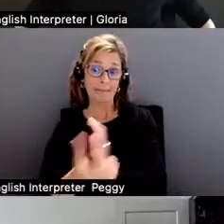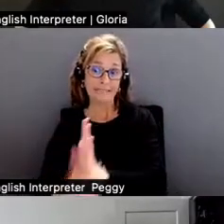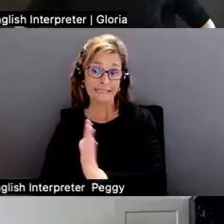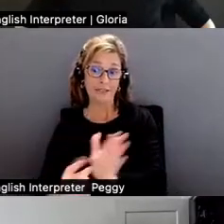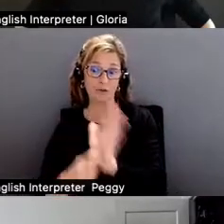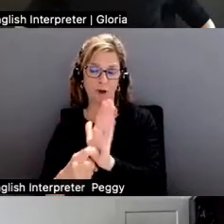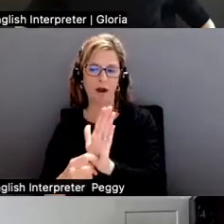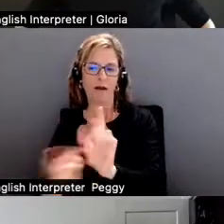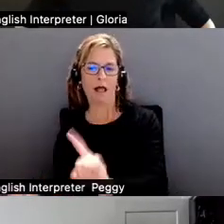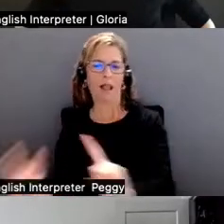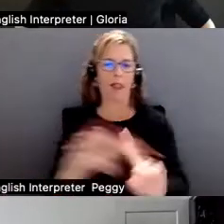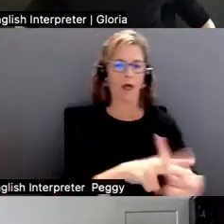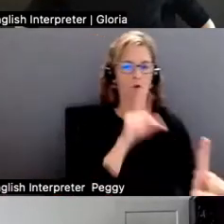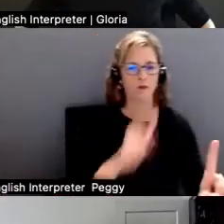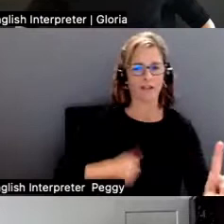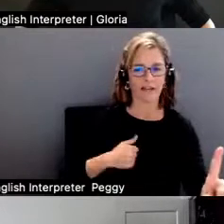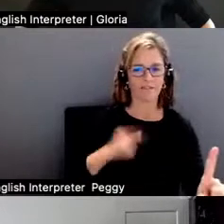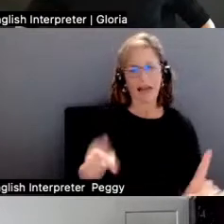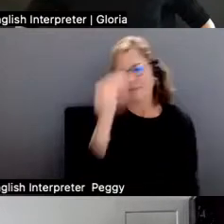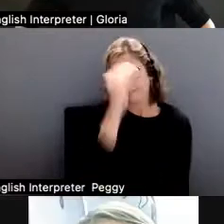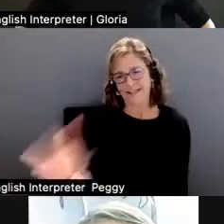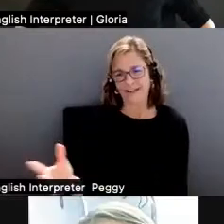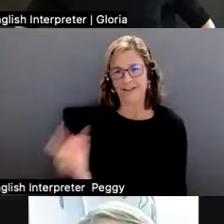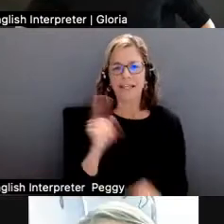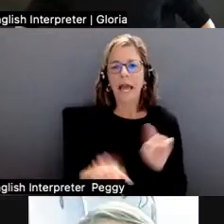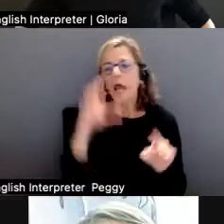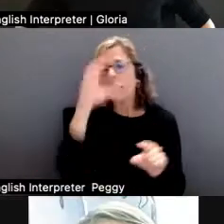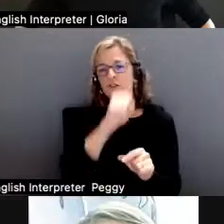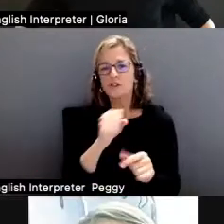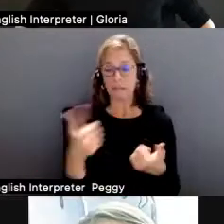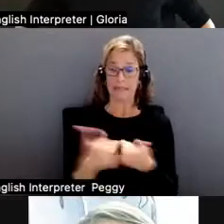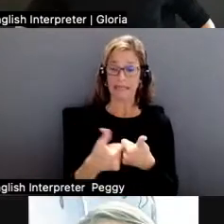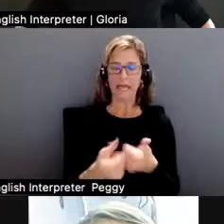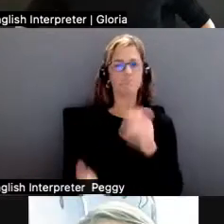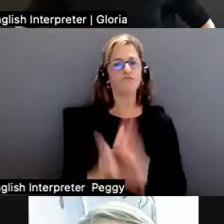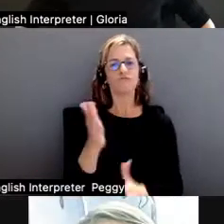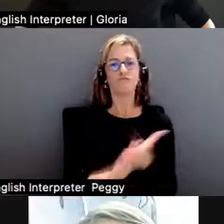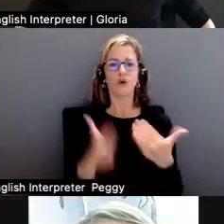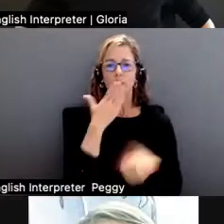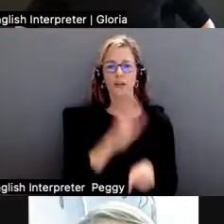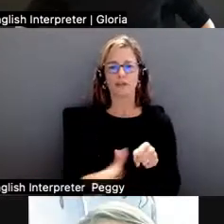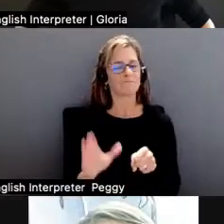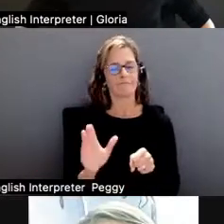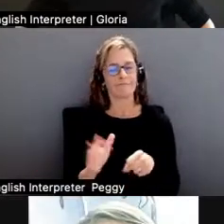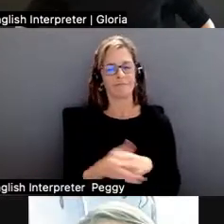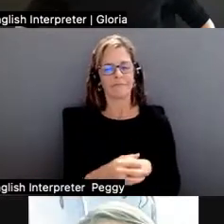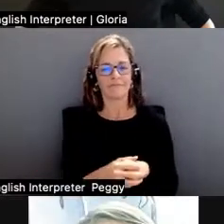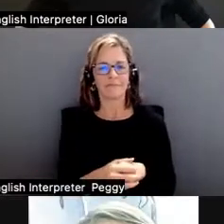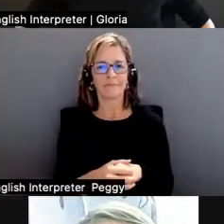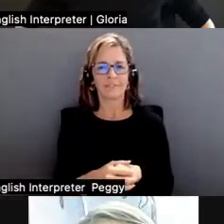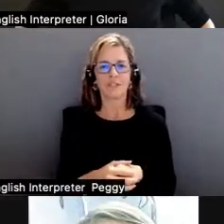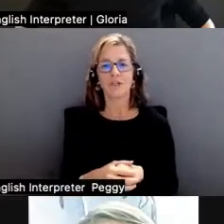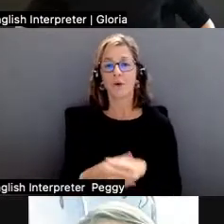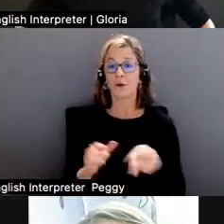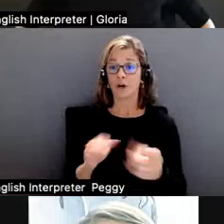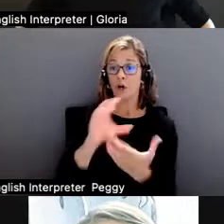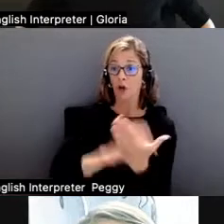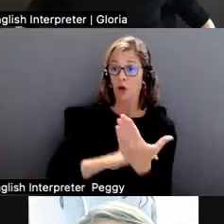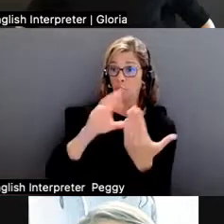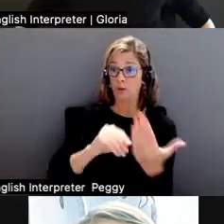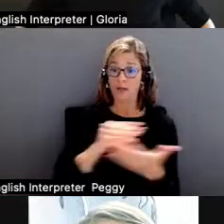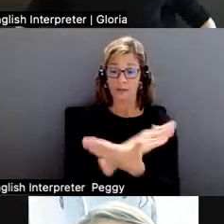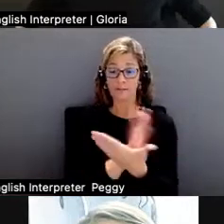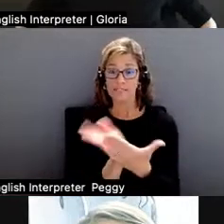game. So I will give you some examples. In our curriculum series called A Game Changer for Soft